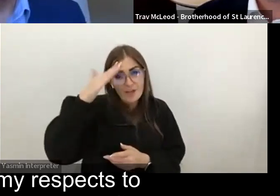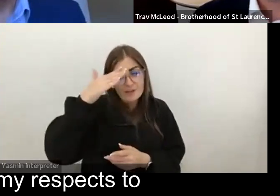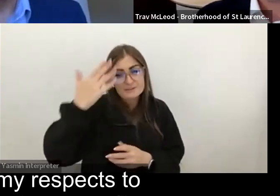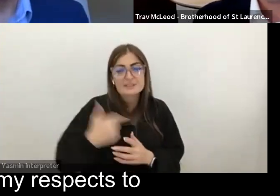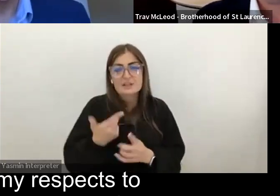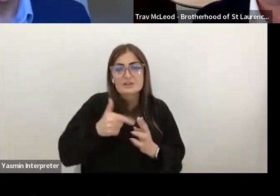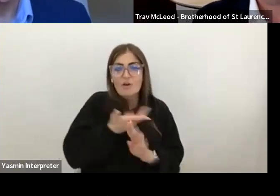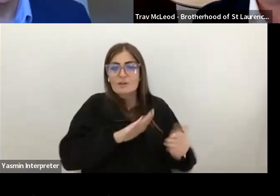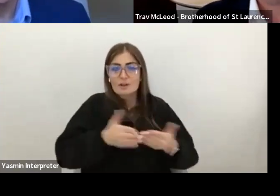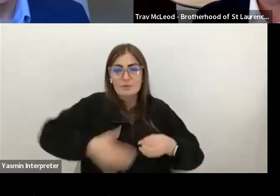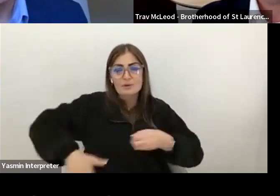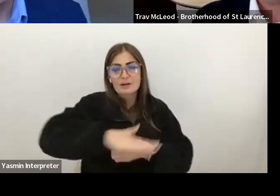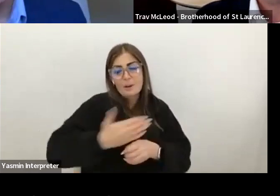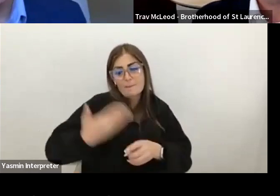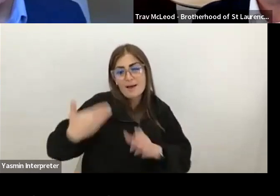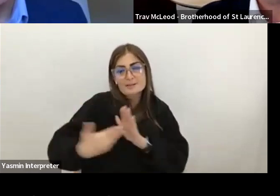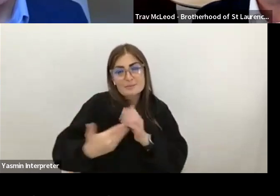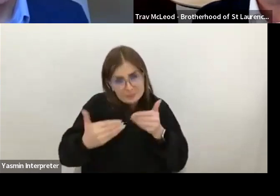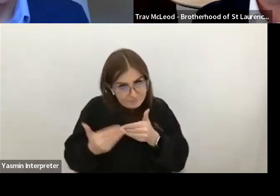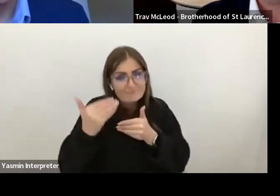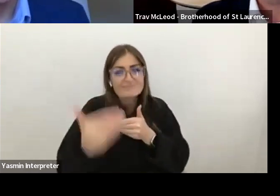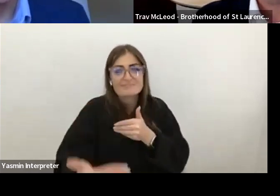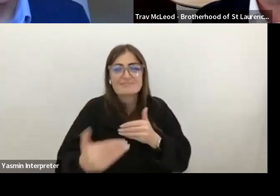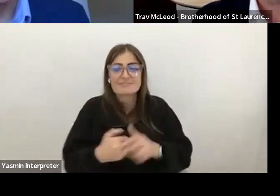of that community, past, present and emerging.